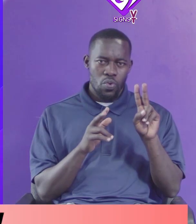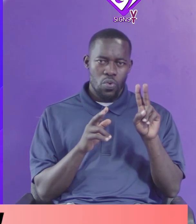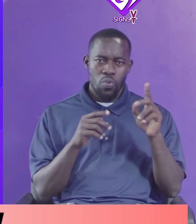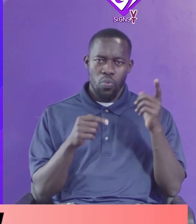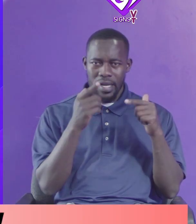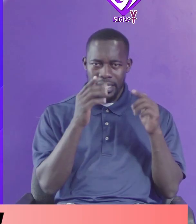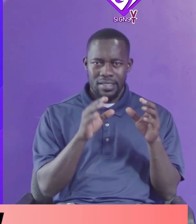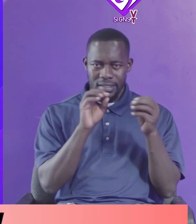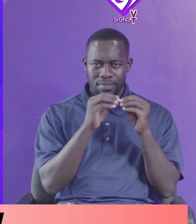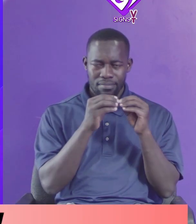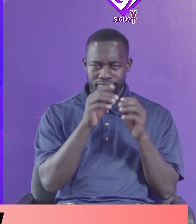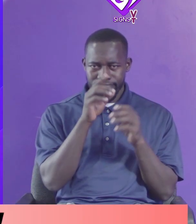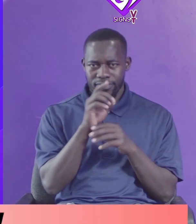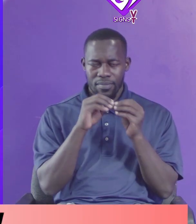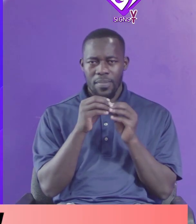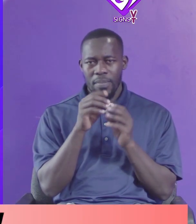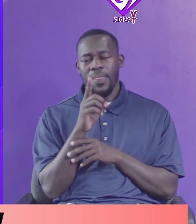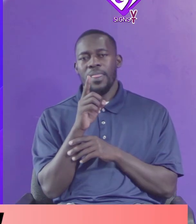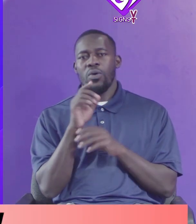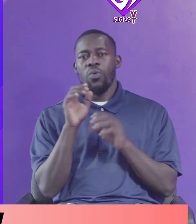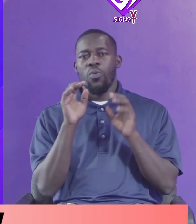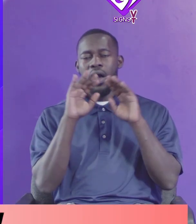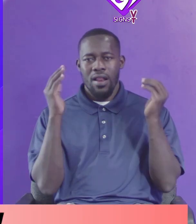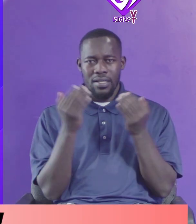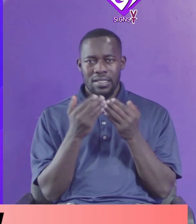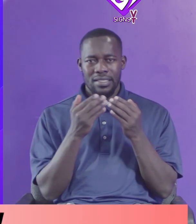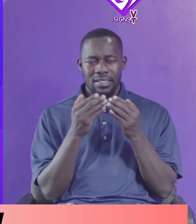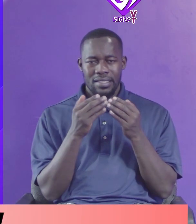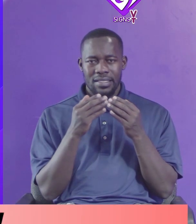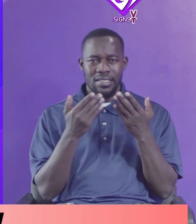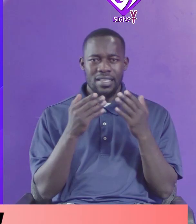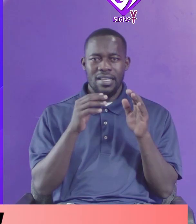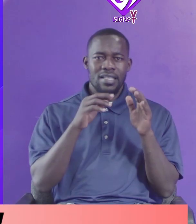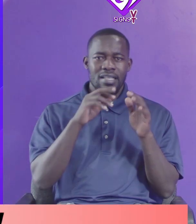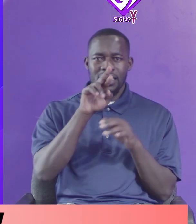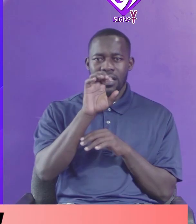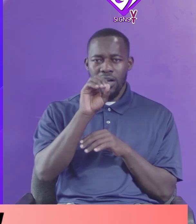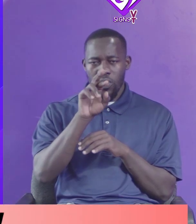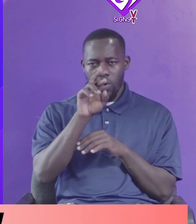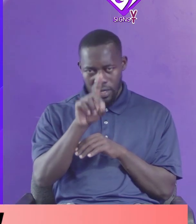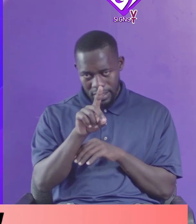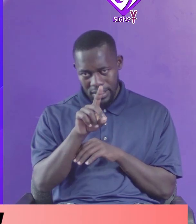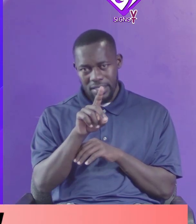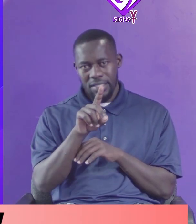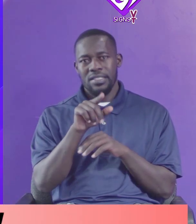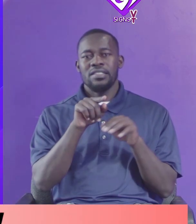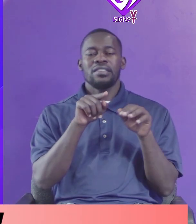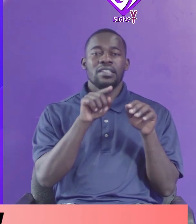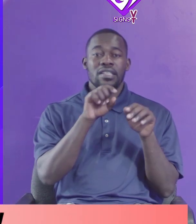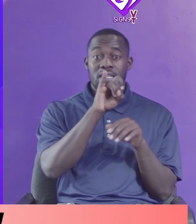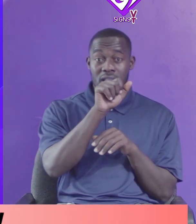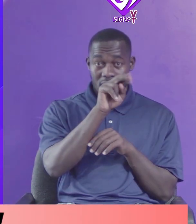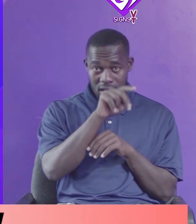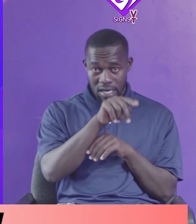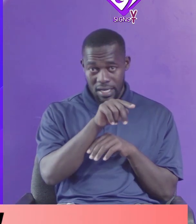settle settle the world record as far as the 5,000 meters race is concerned. And also in that particular race, he set